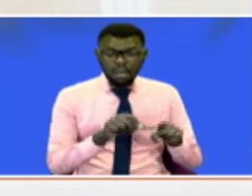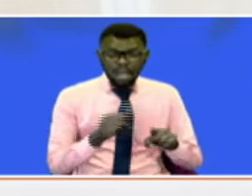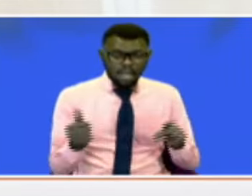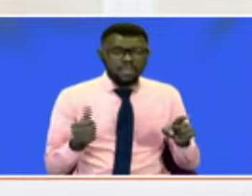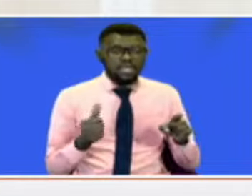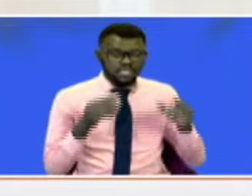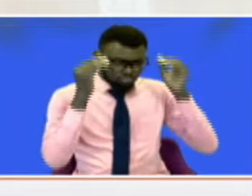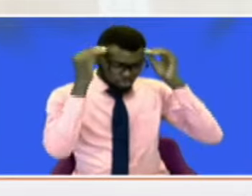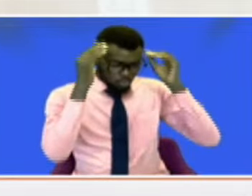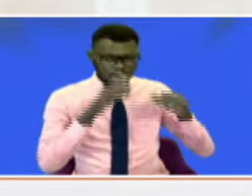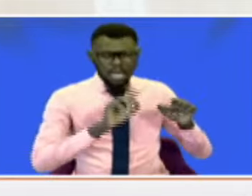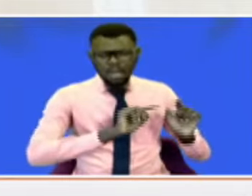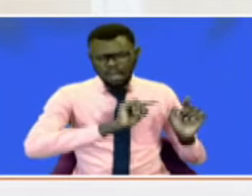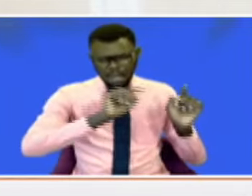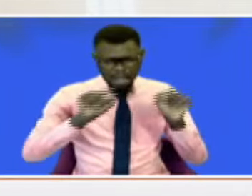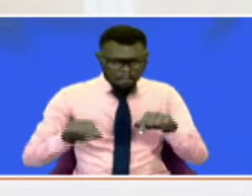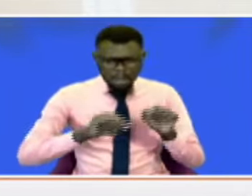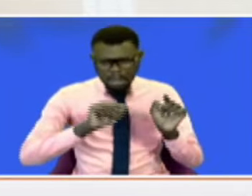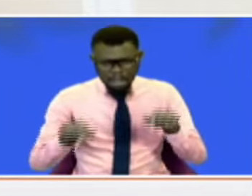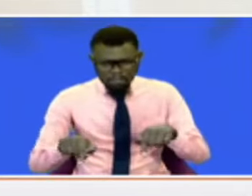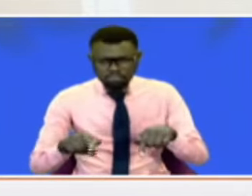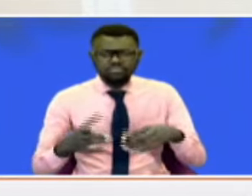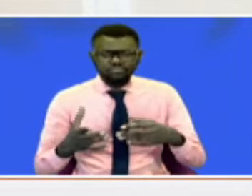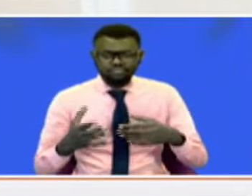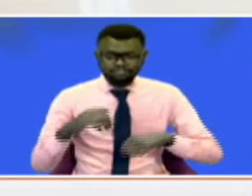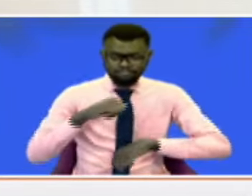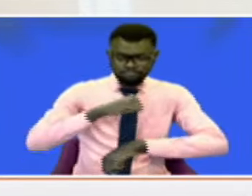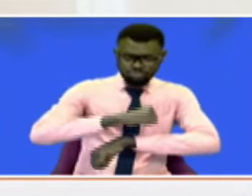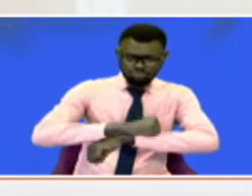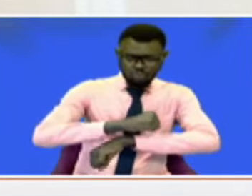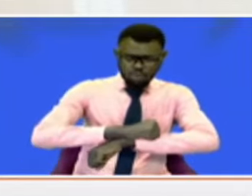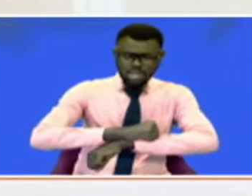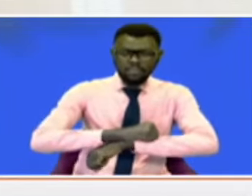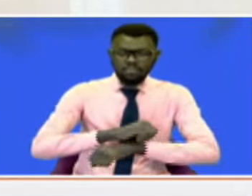there are those who just want to go to a center